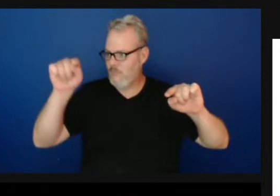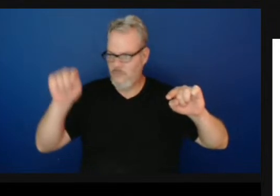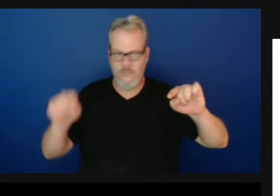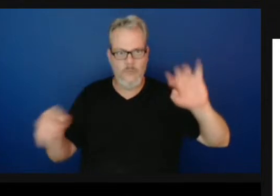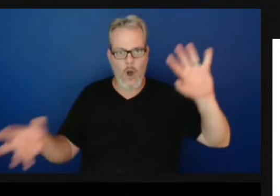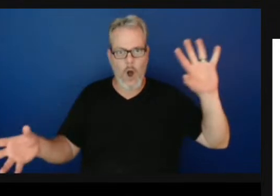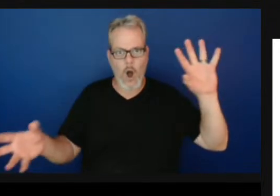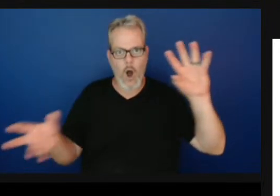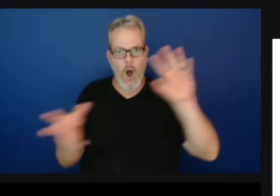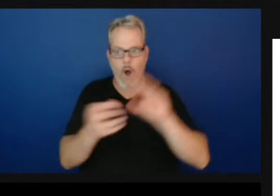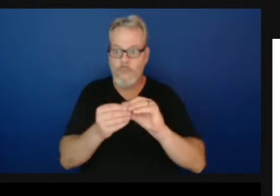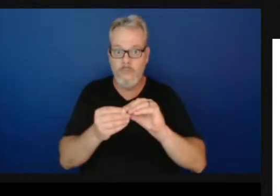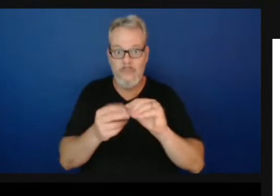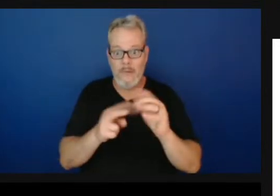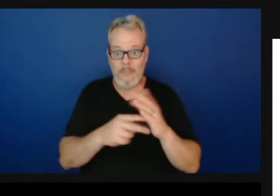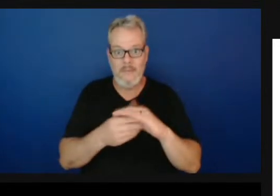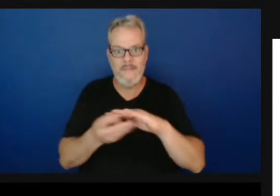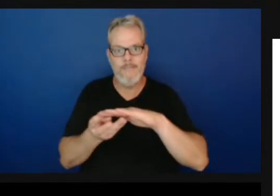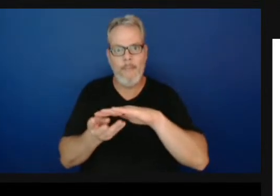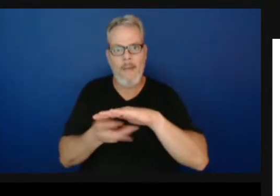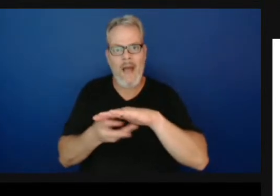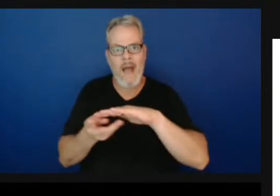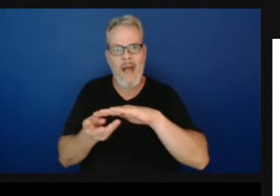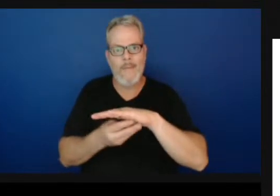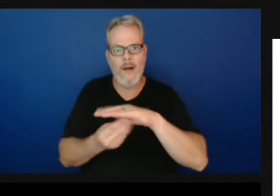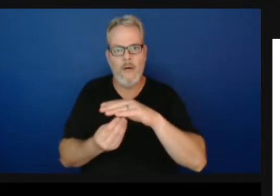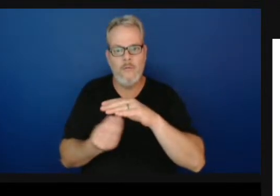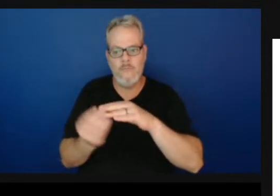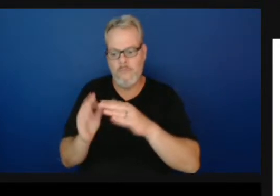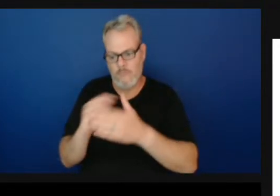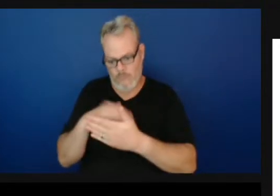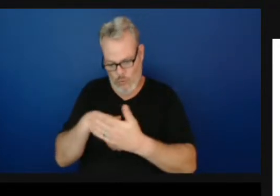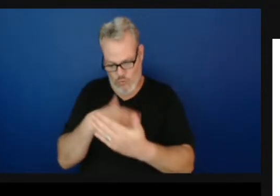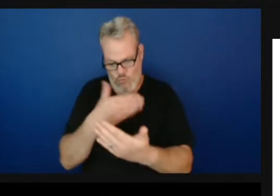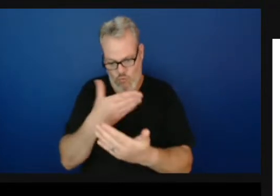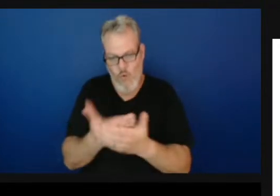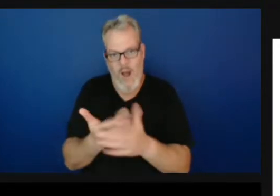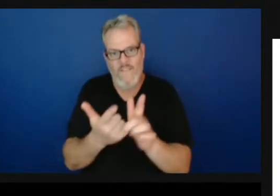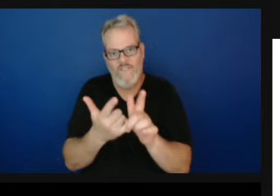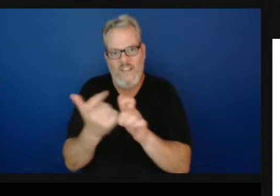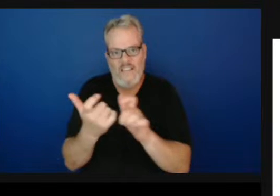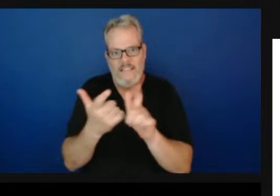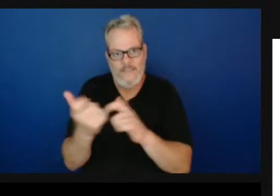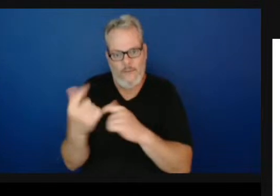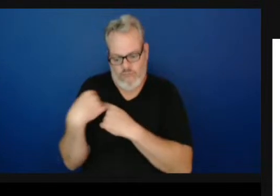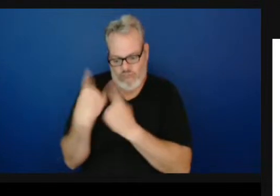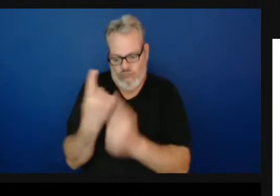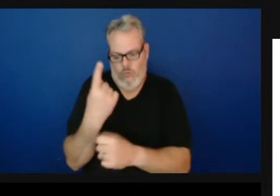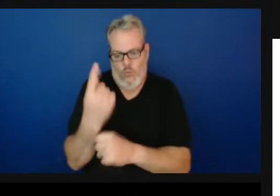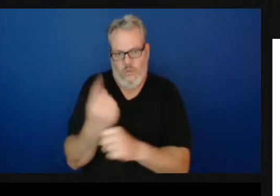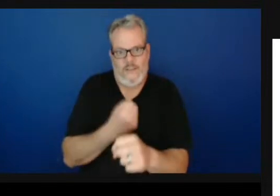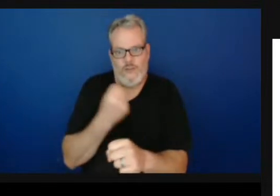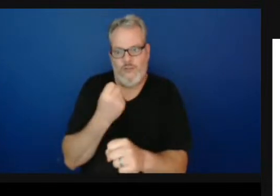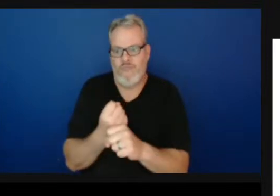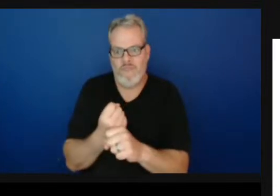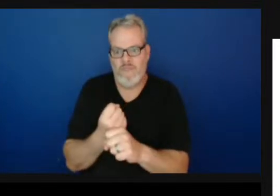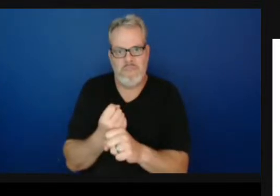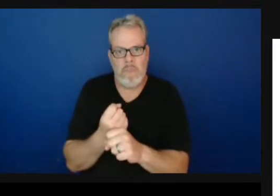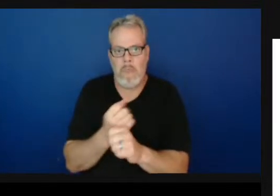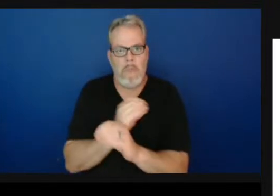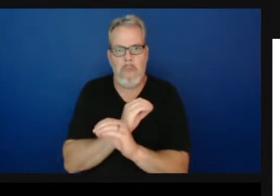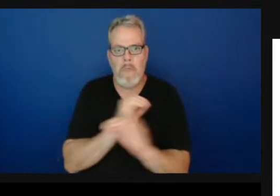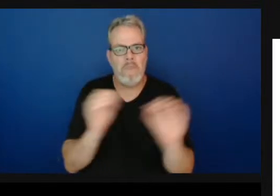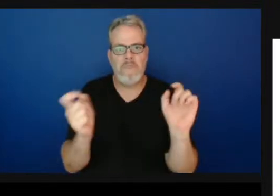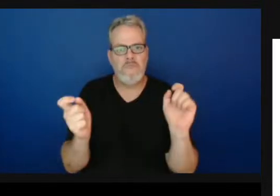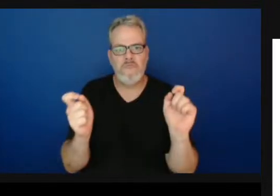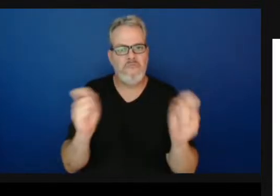of magma coming into the volcano, possibly even at faster and faster rates over the last year. So that does not appear changed. And so the